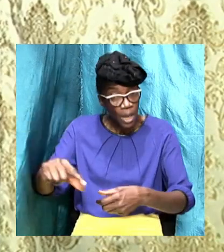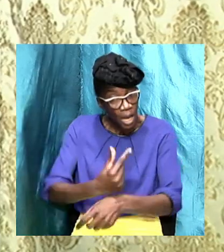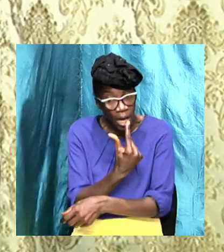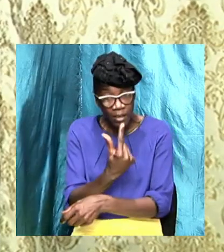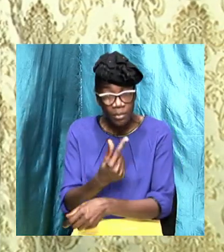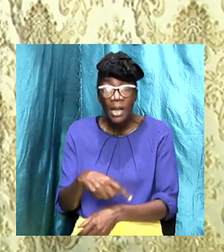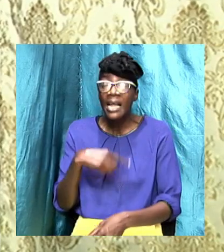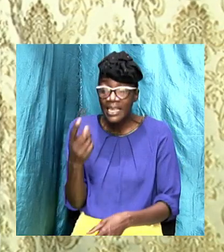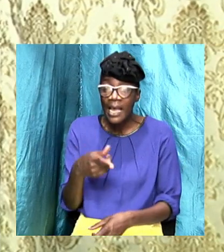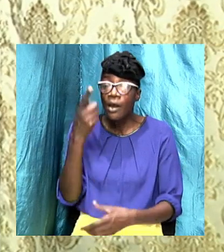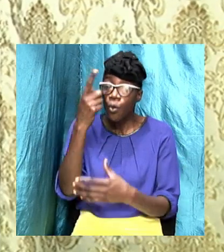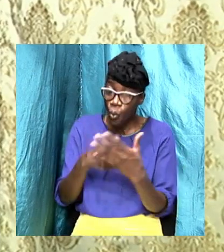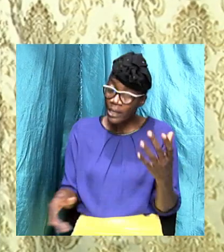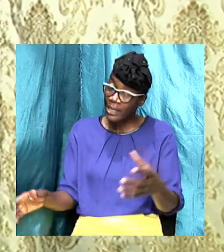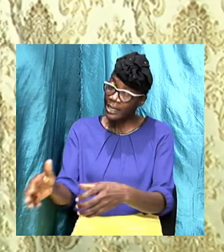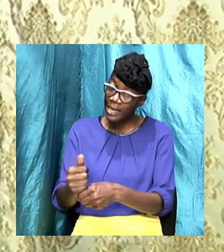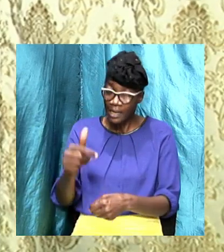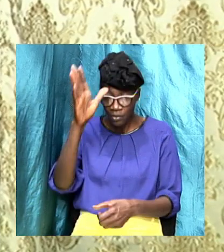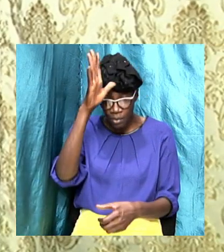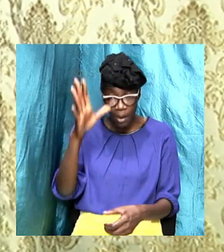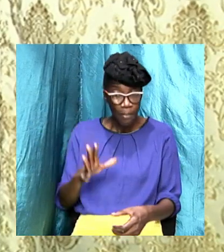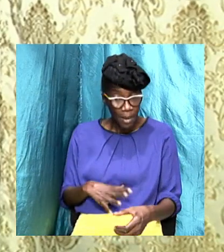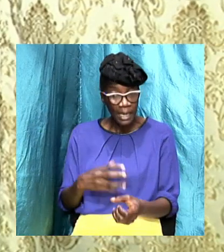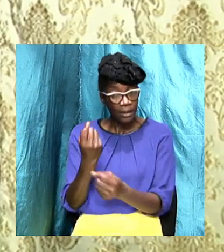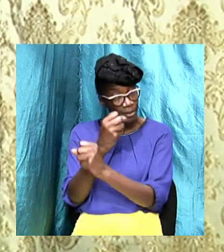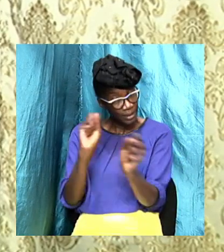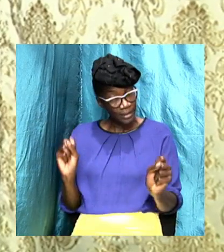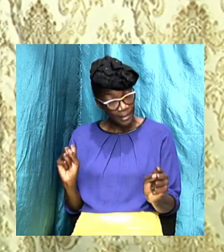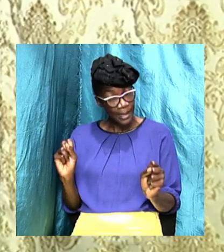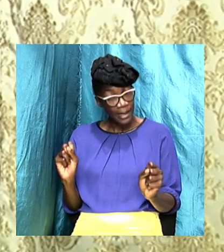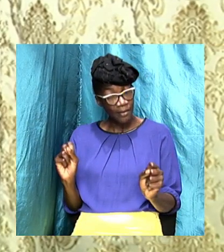a man to be saved. Amen.